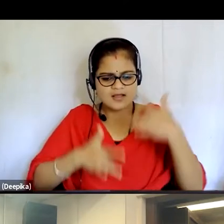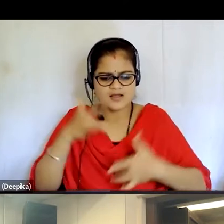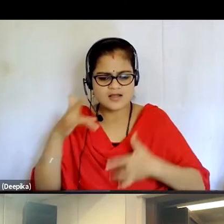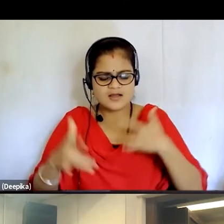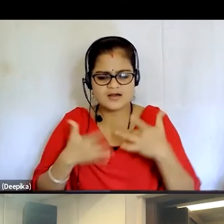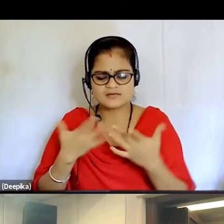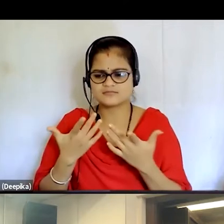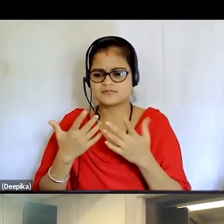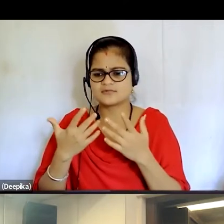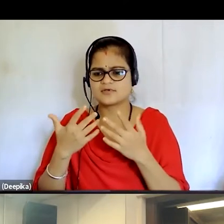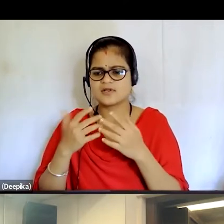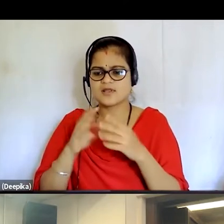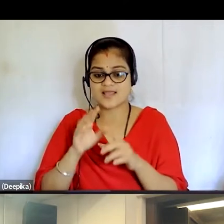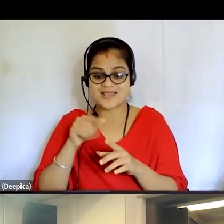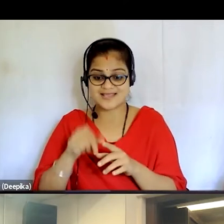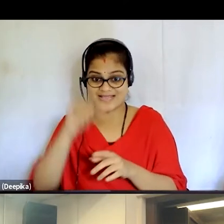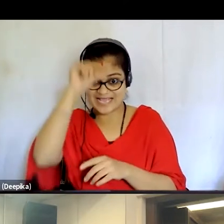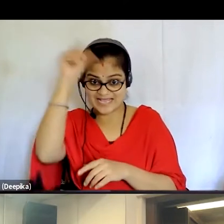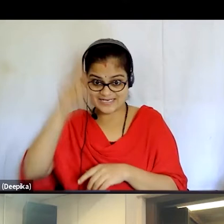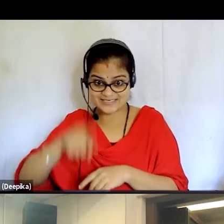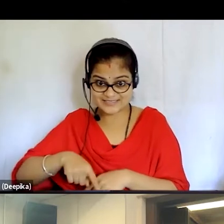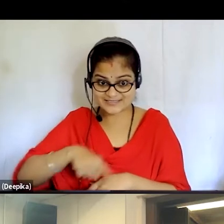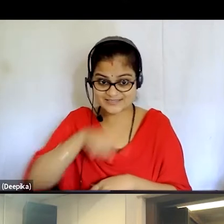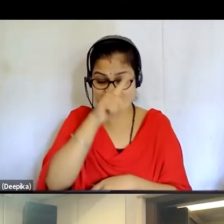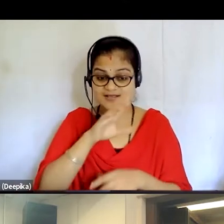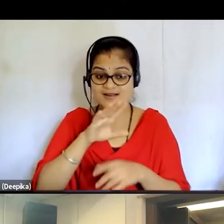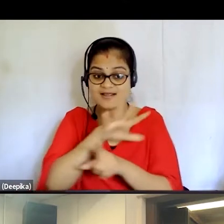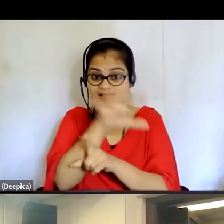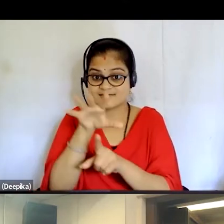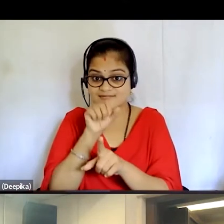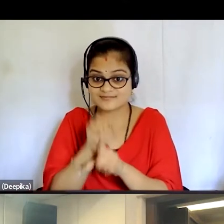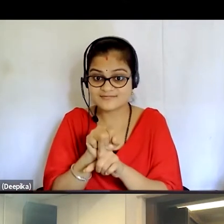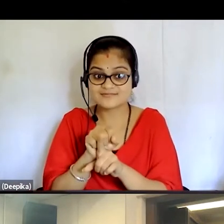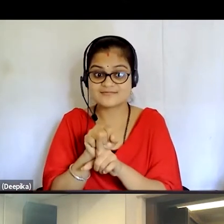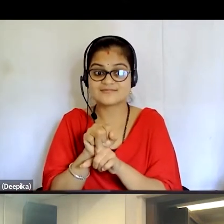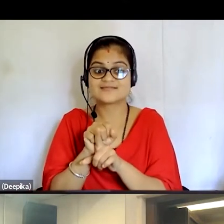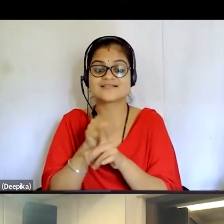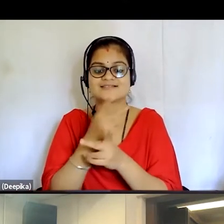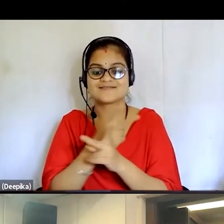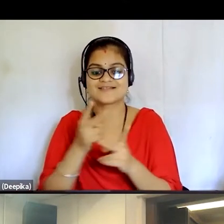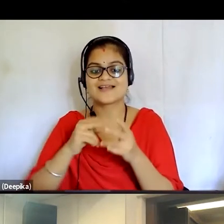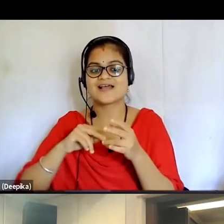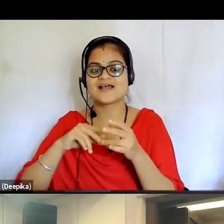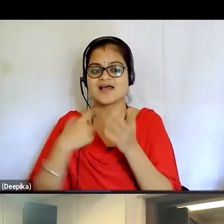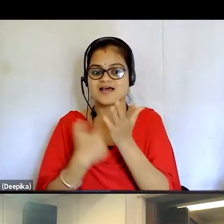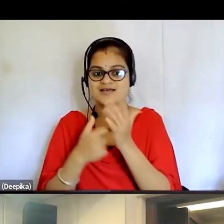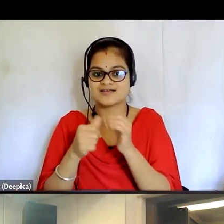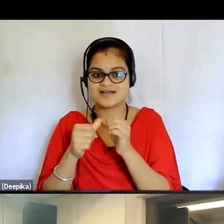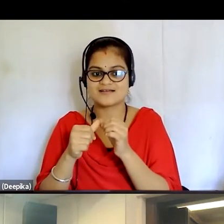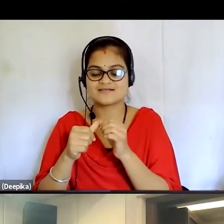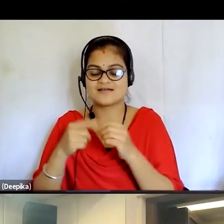know, in our Indian culture, the entire theory of rasas for artistic